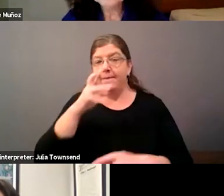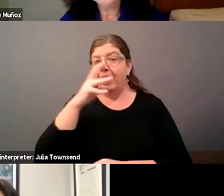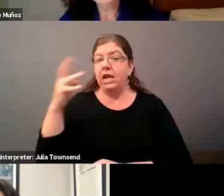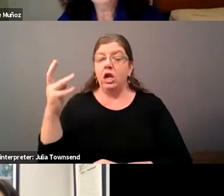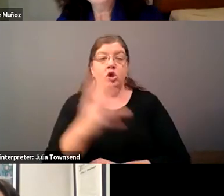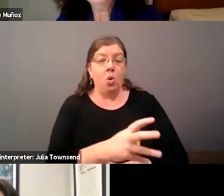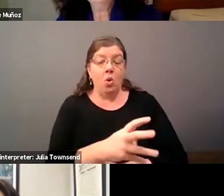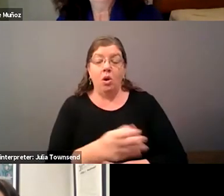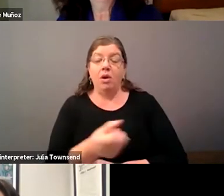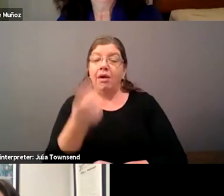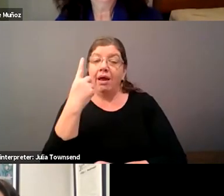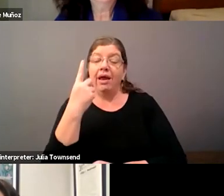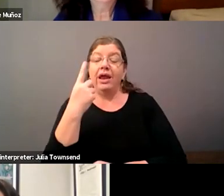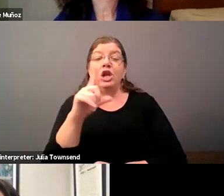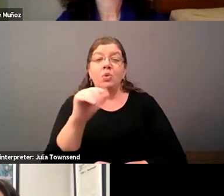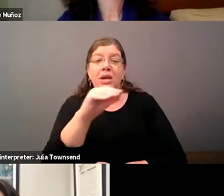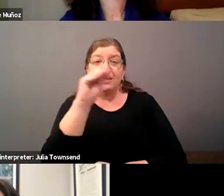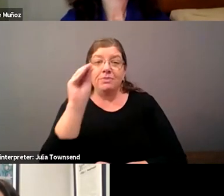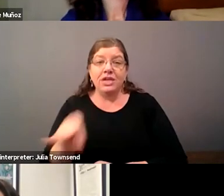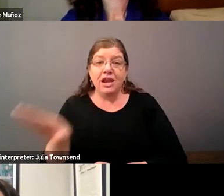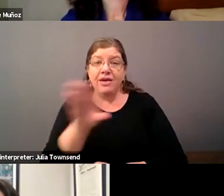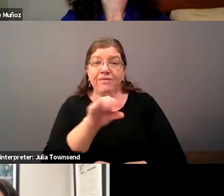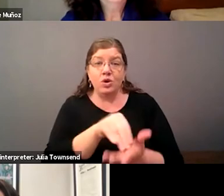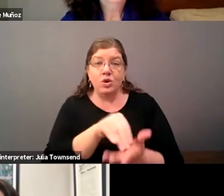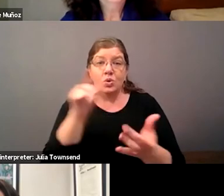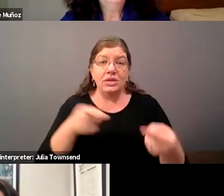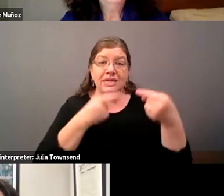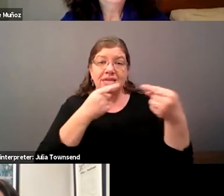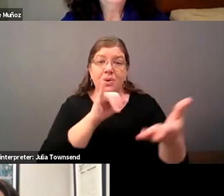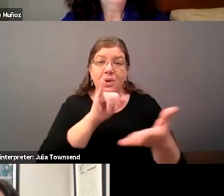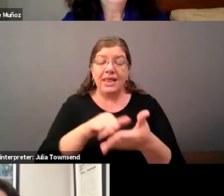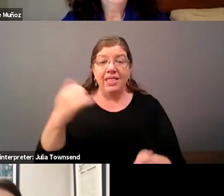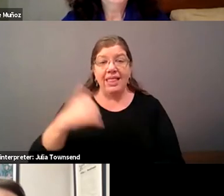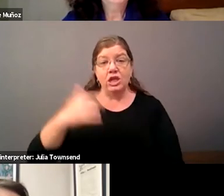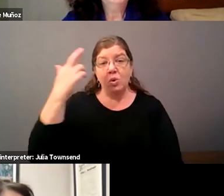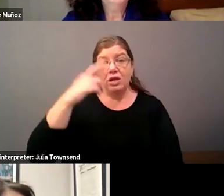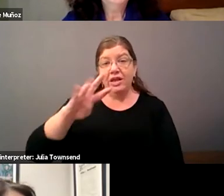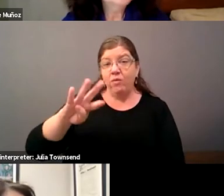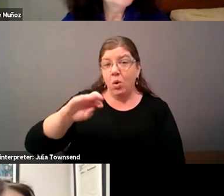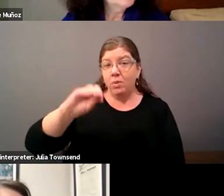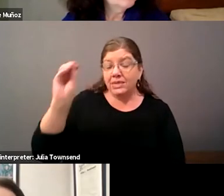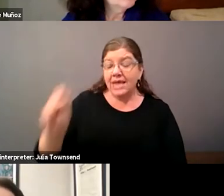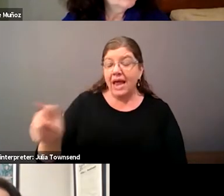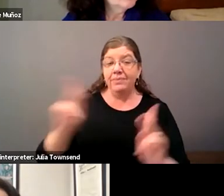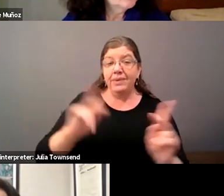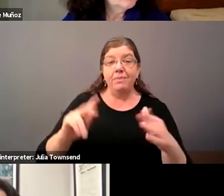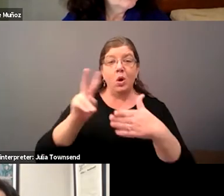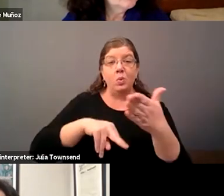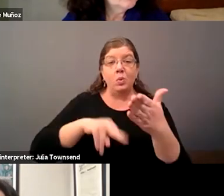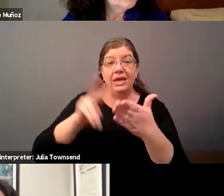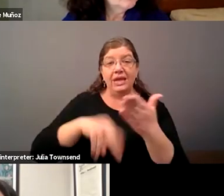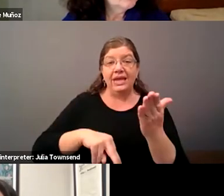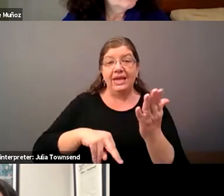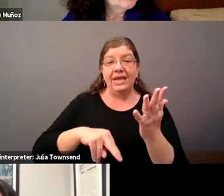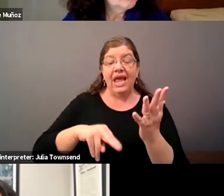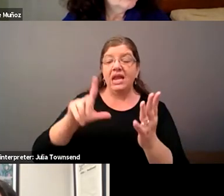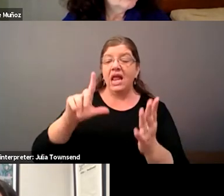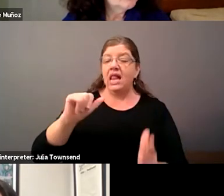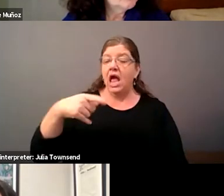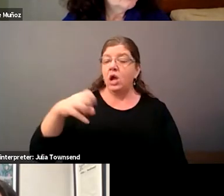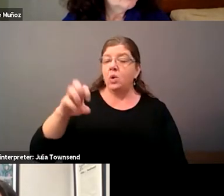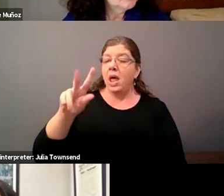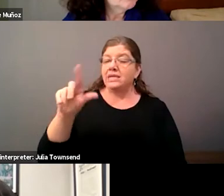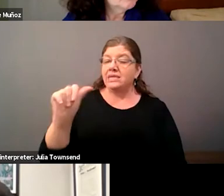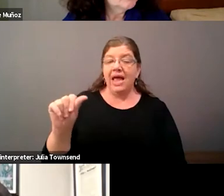20 of your students deal with and that's why you have like four percent people reading at le cuesta you know they haven't been dealt with